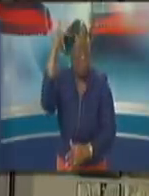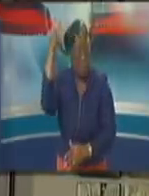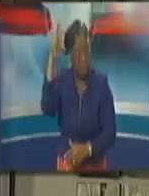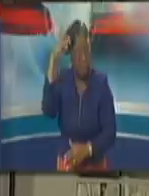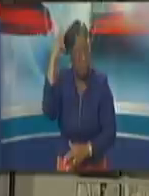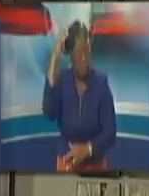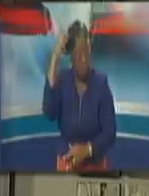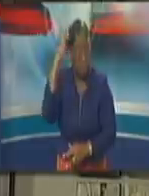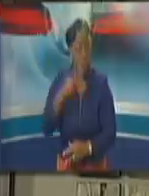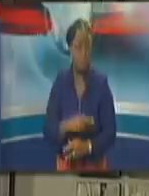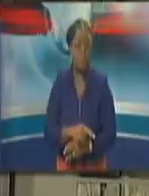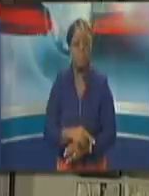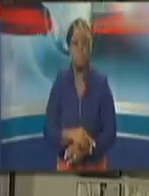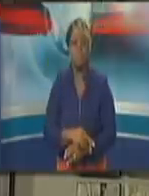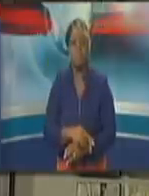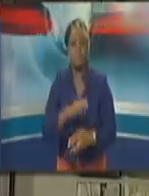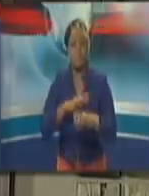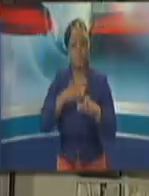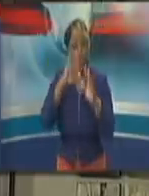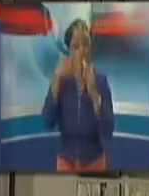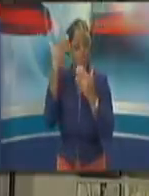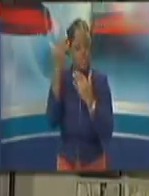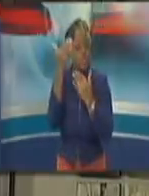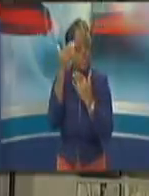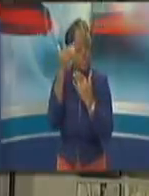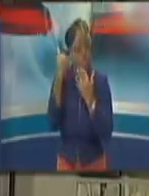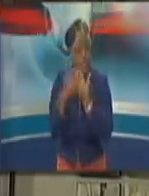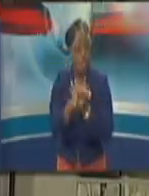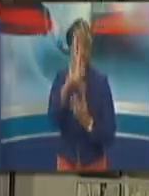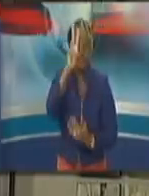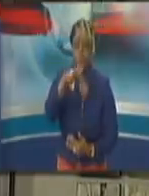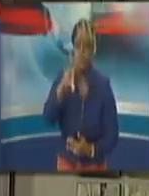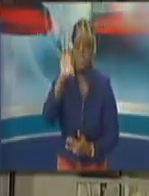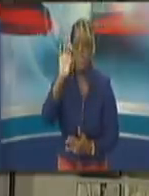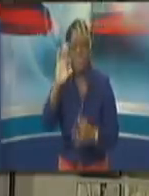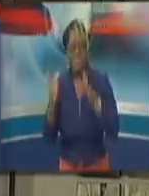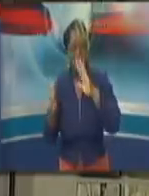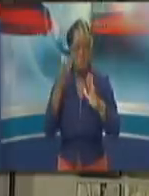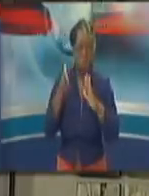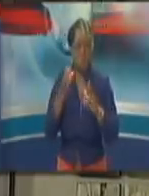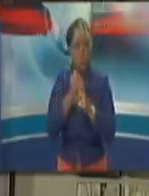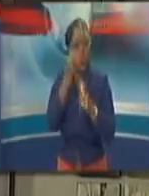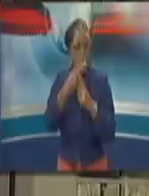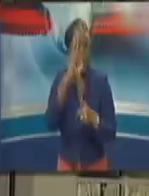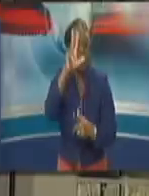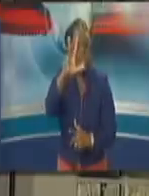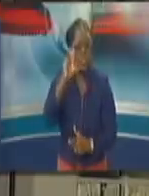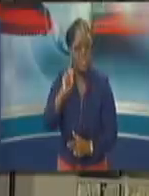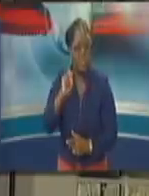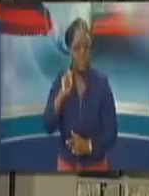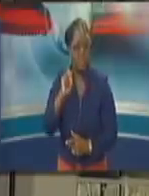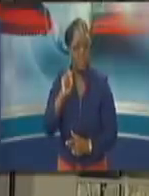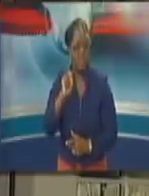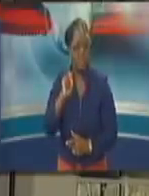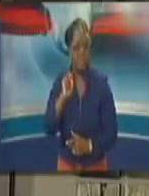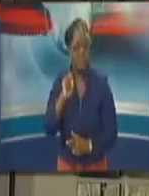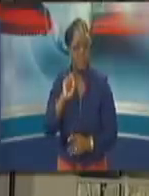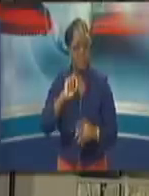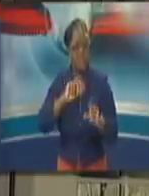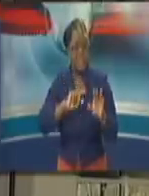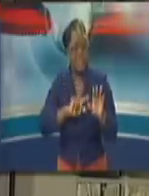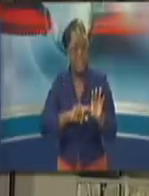on January 29th or 30th, started the